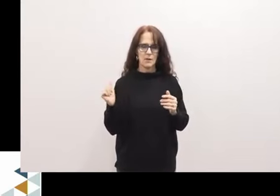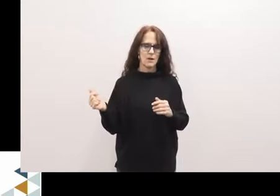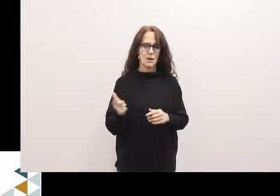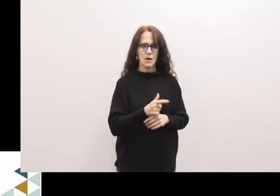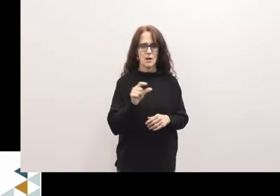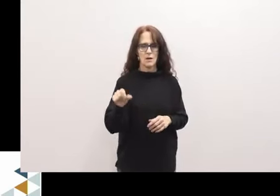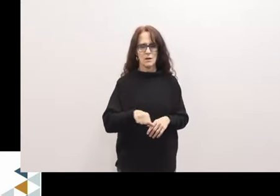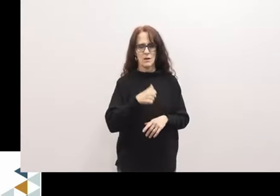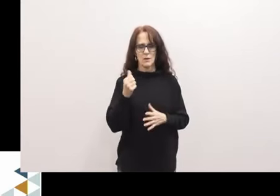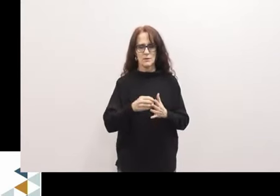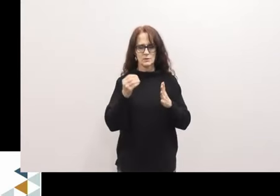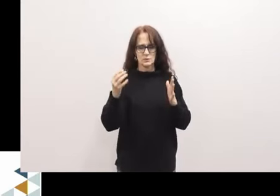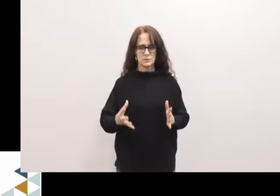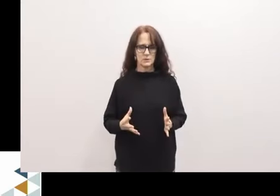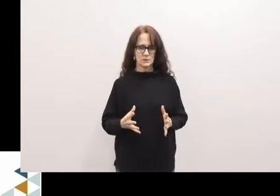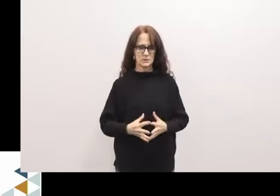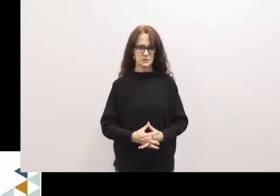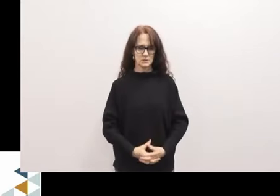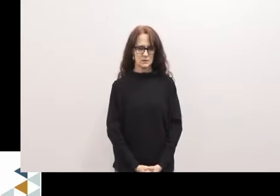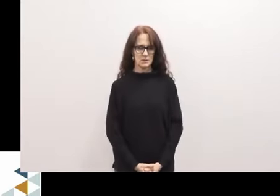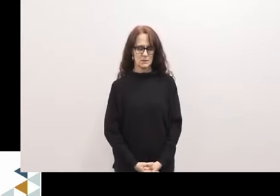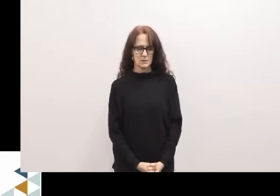other students.